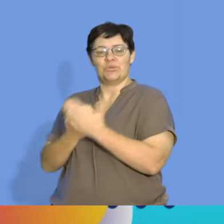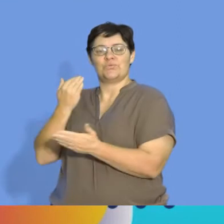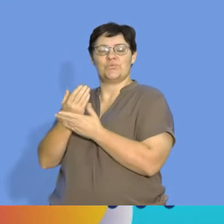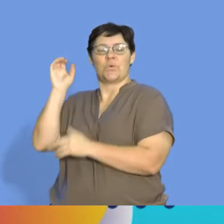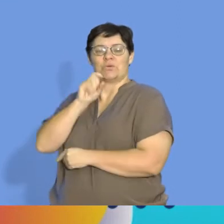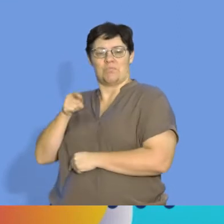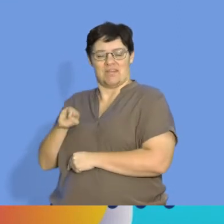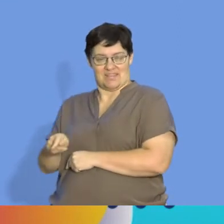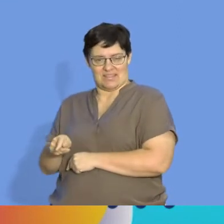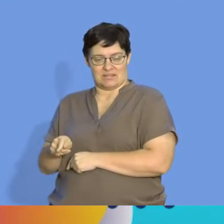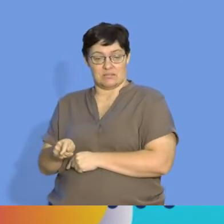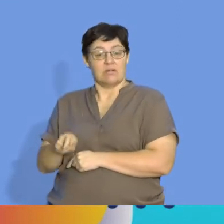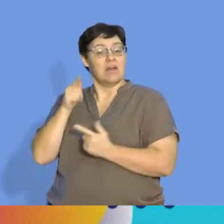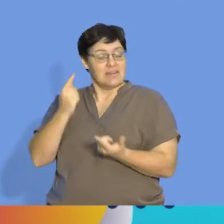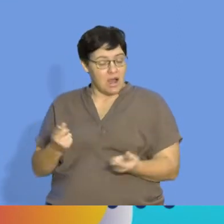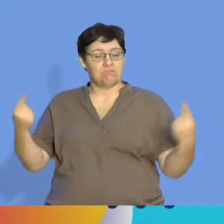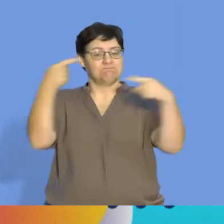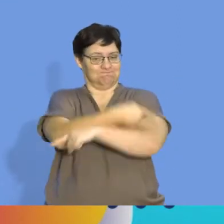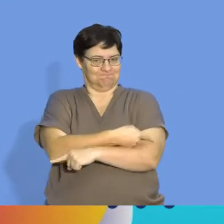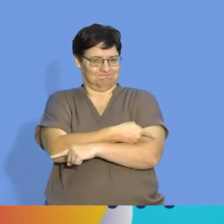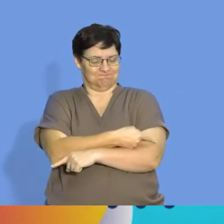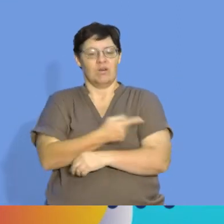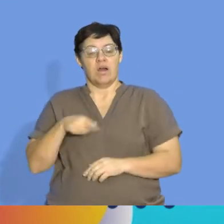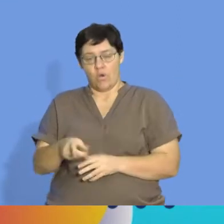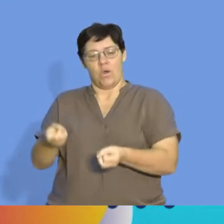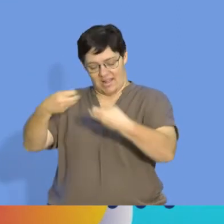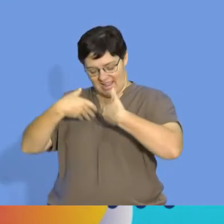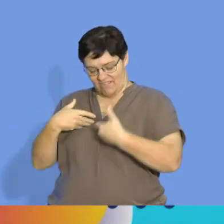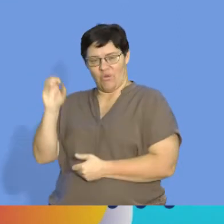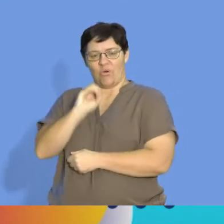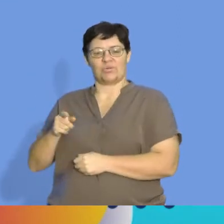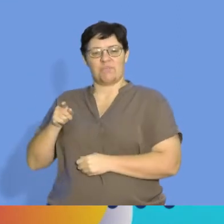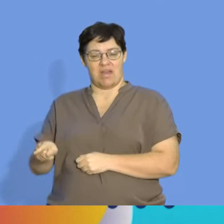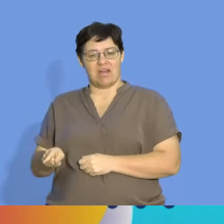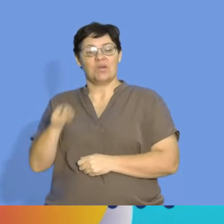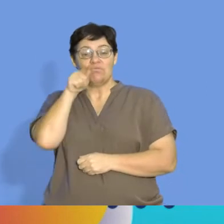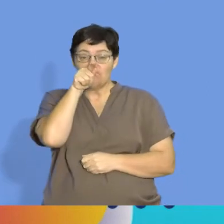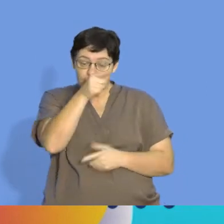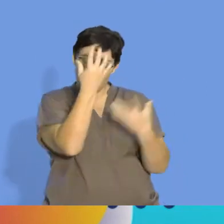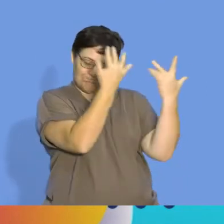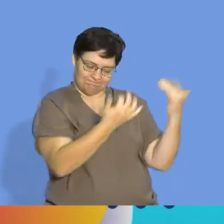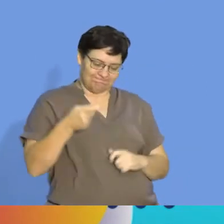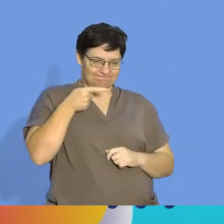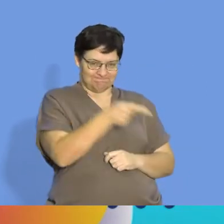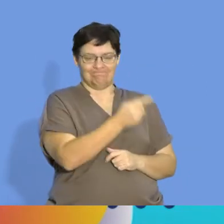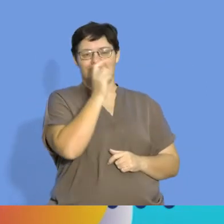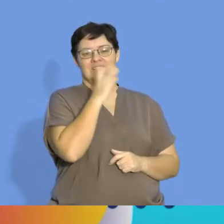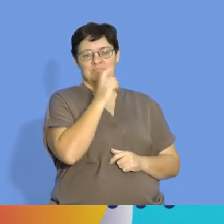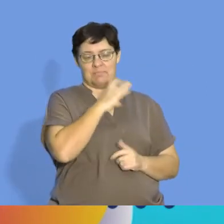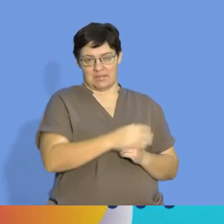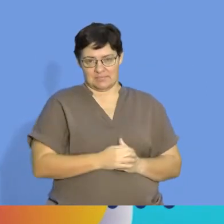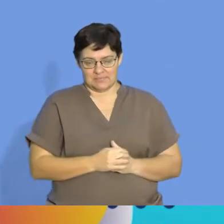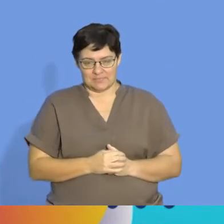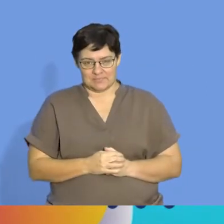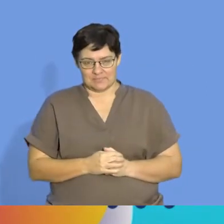October information. Now, it is totally different. You are given the October information, and you are now